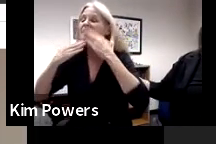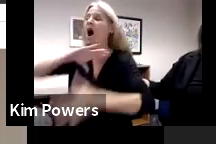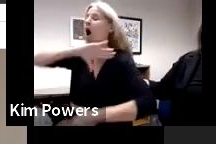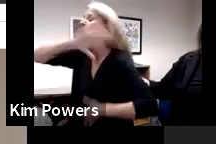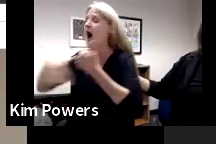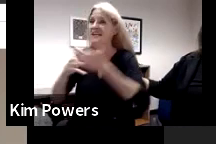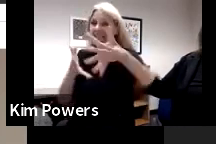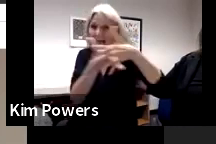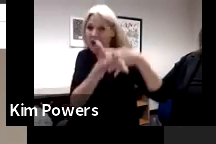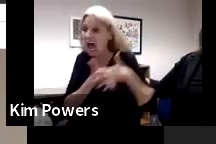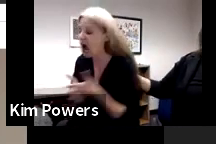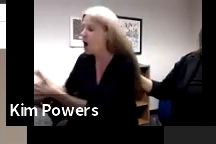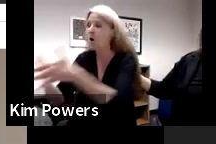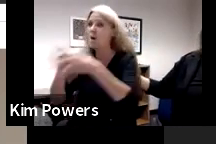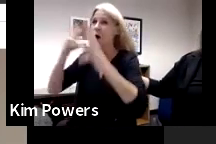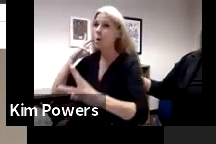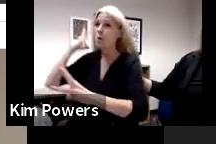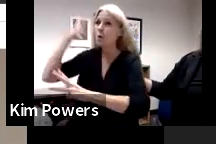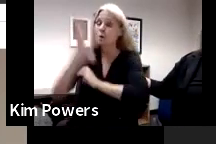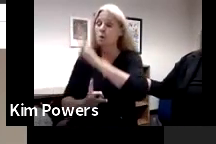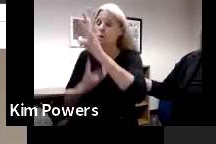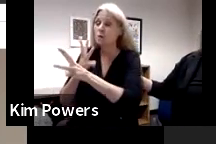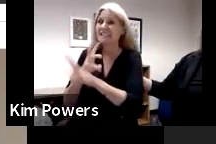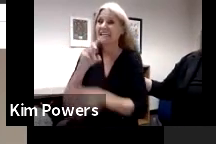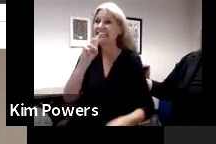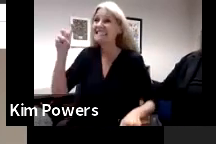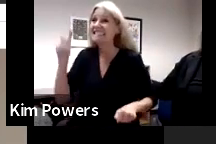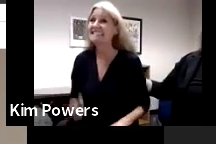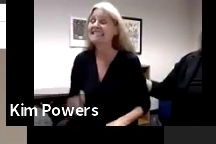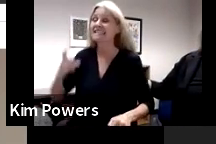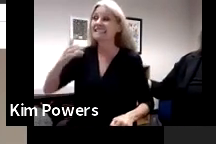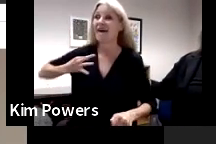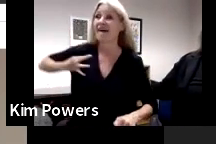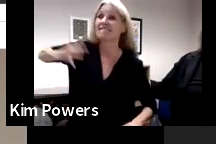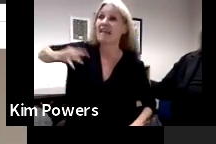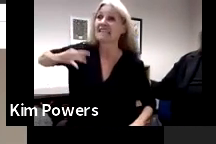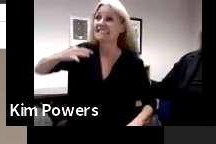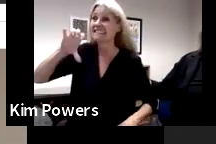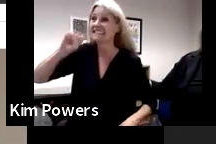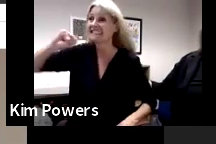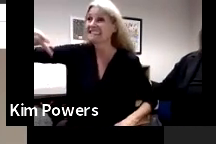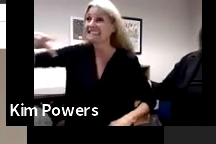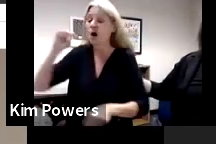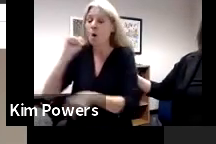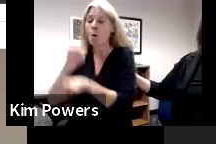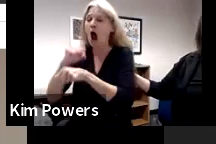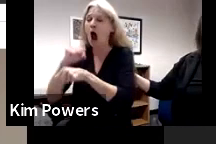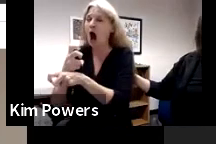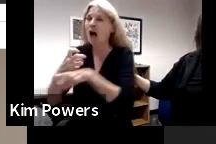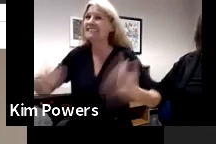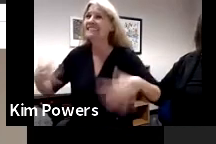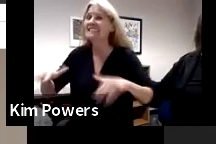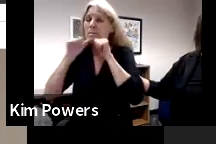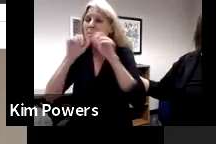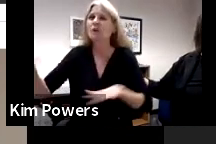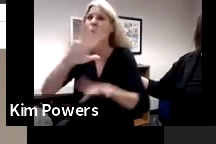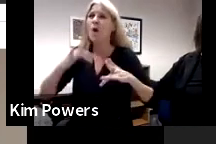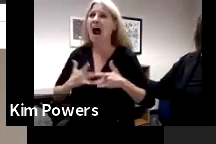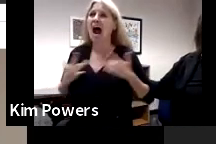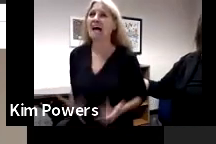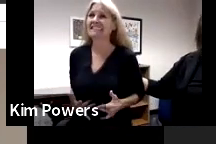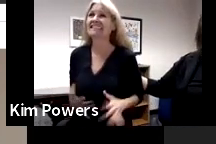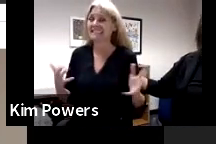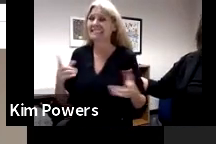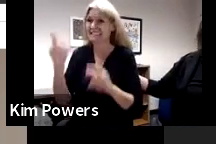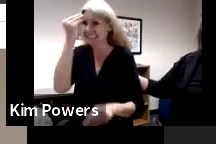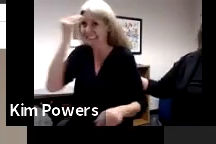Texans, we would like to thank all of our neighbors, our world neighbors, our Texas neighbors, those who